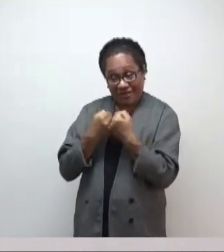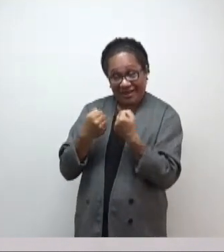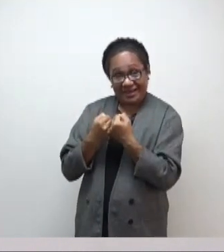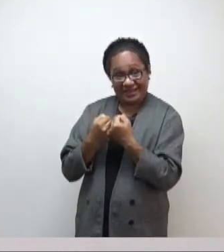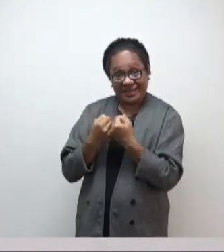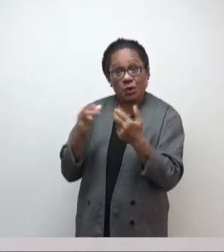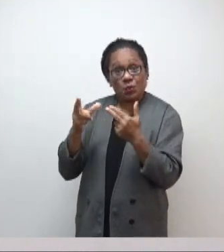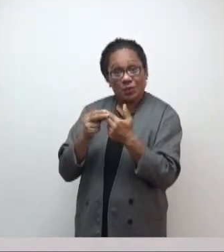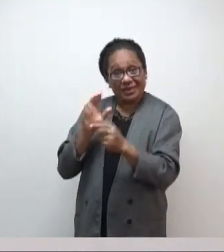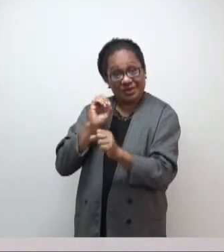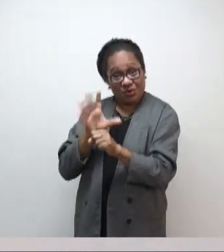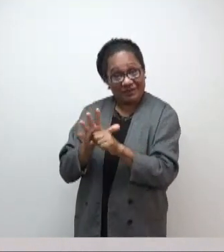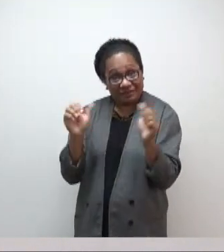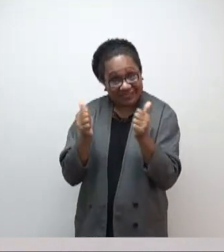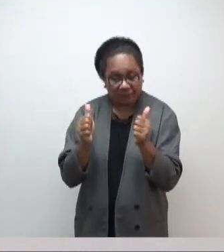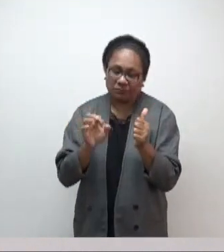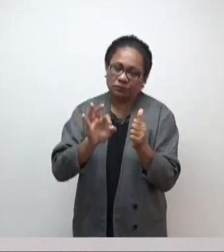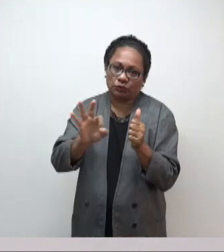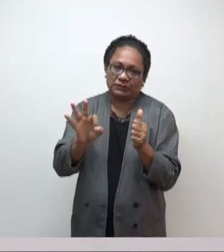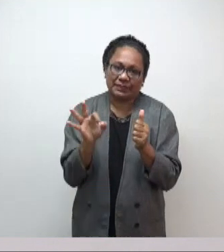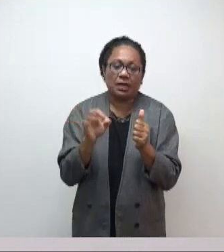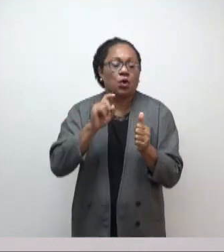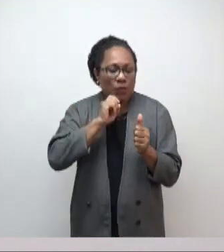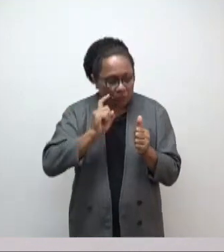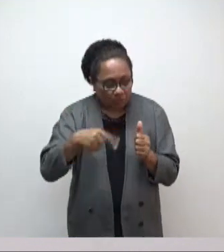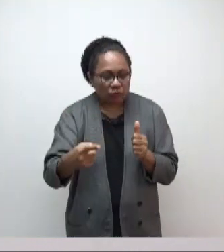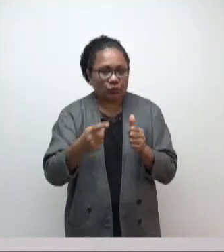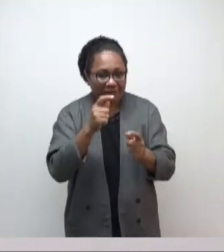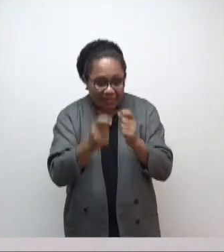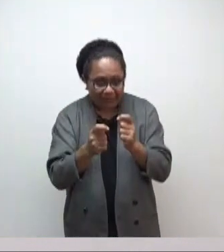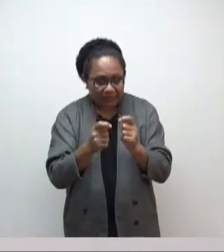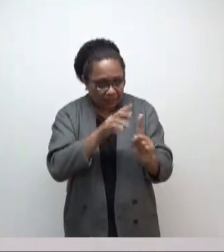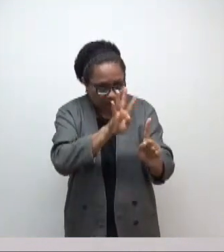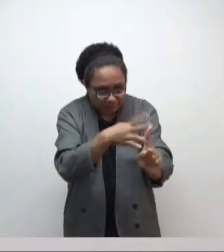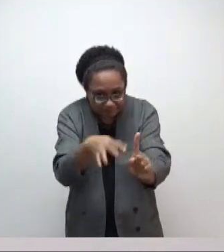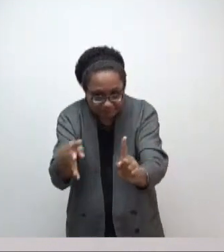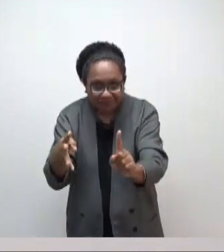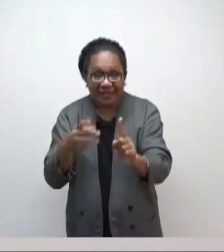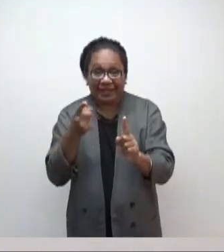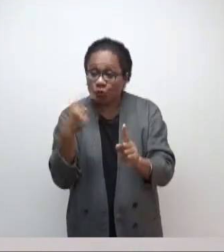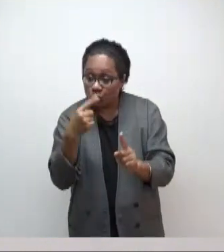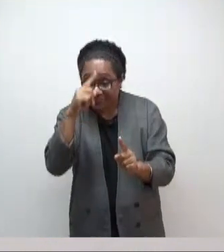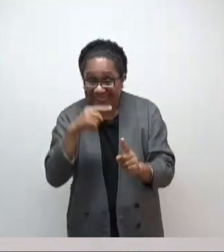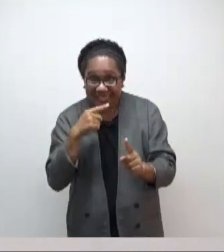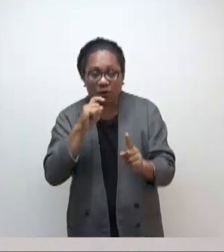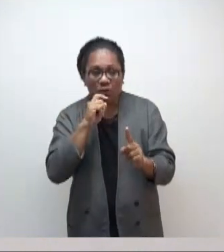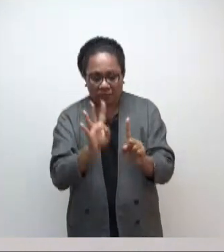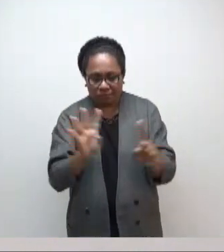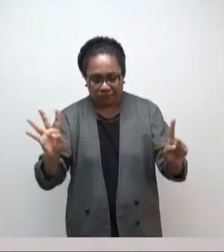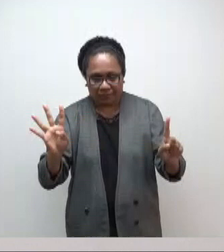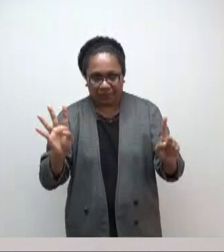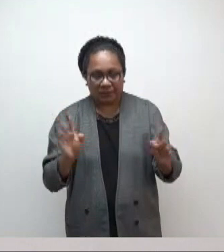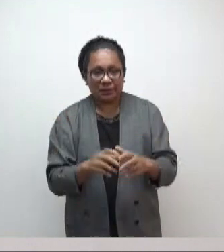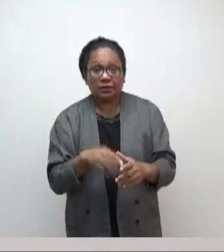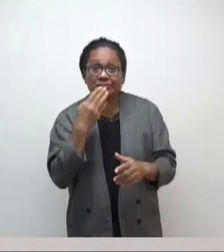is continuing to test, trace, and isolate COVID-19 positive patients. So if you are feeling